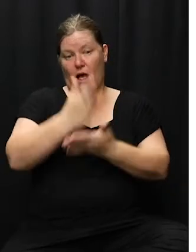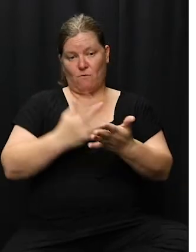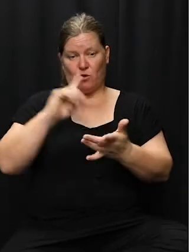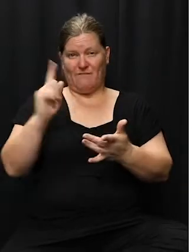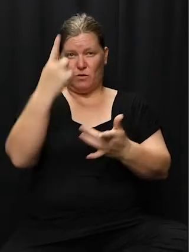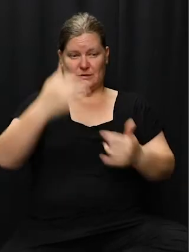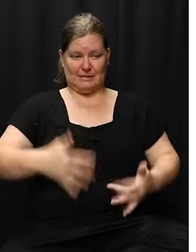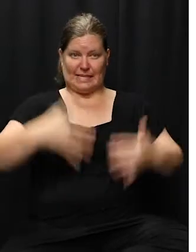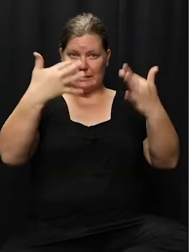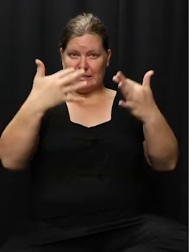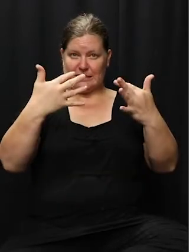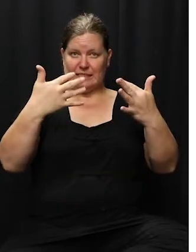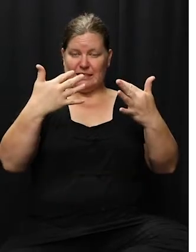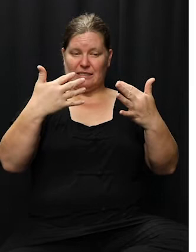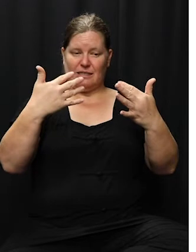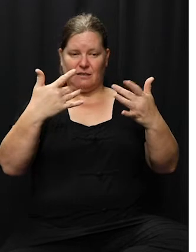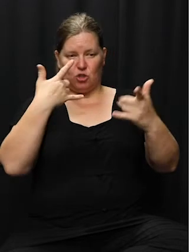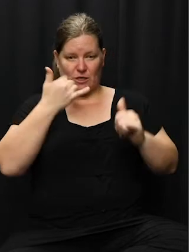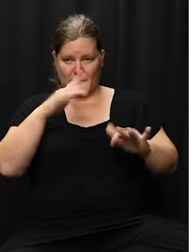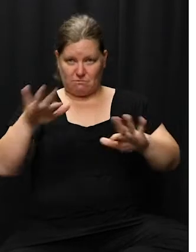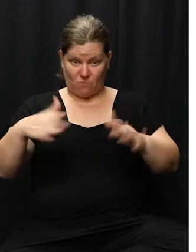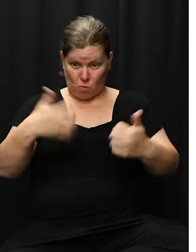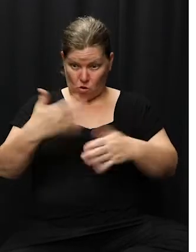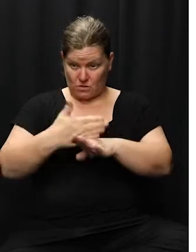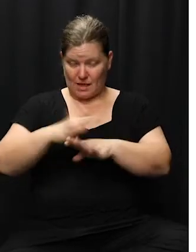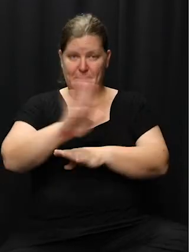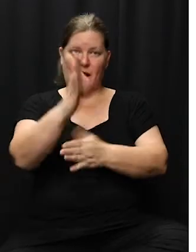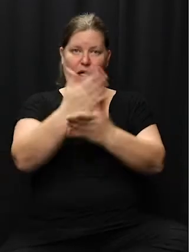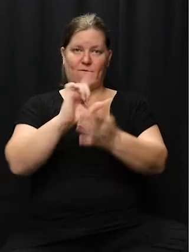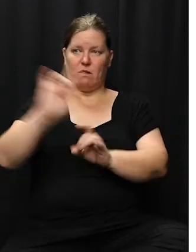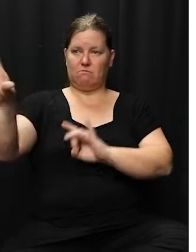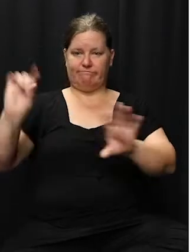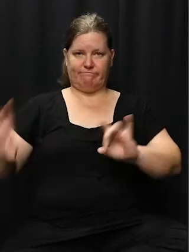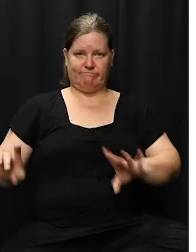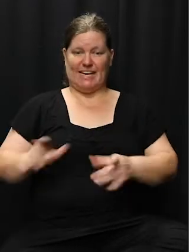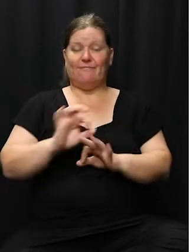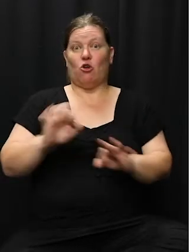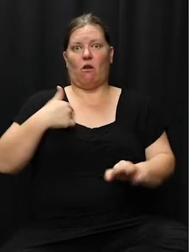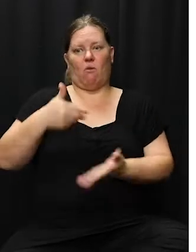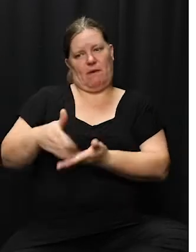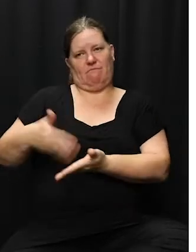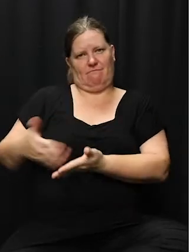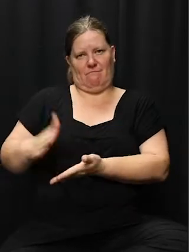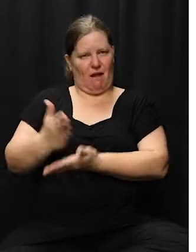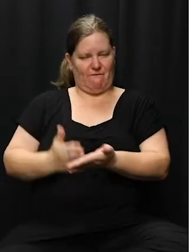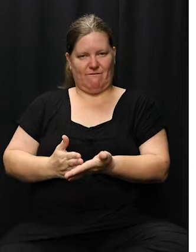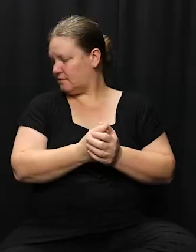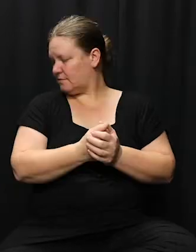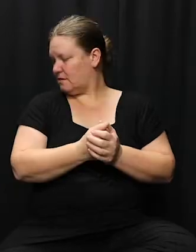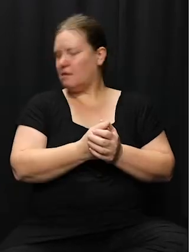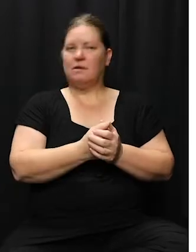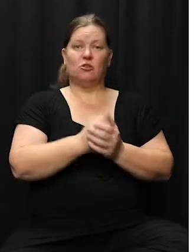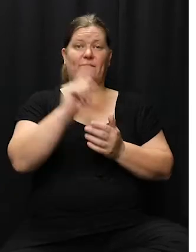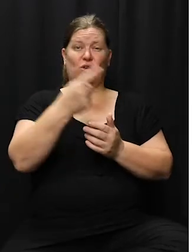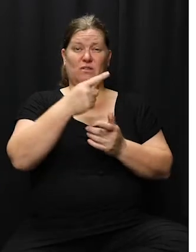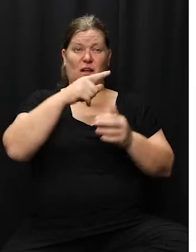of the questions when you do the analysis of the questions after a pilot. So half of them won't be kicked off. And if they're not, I will be